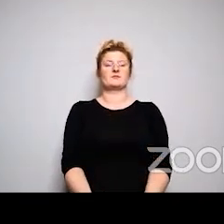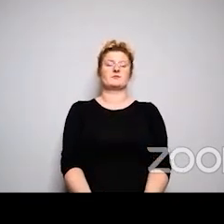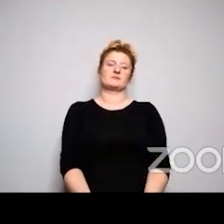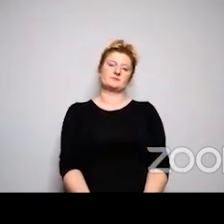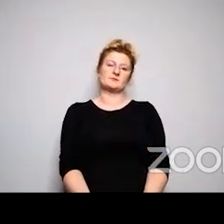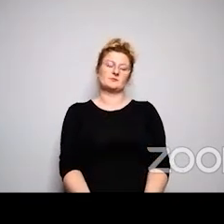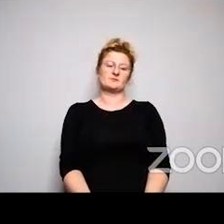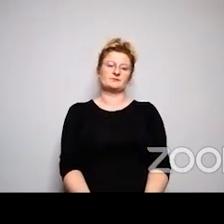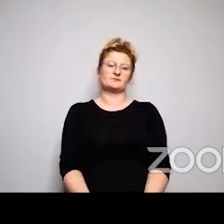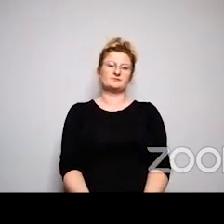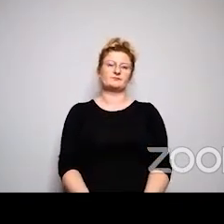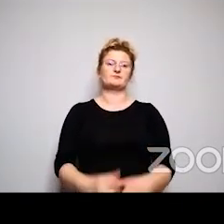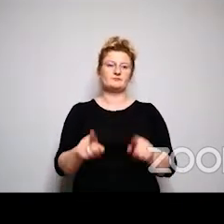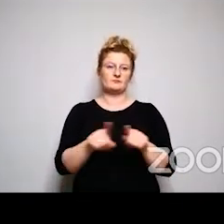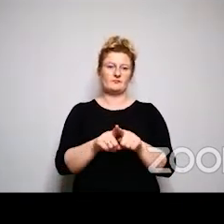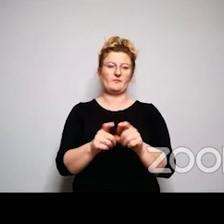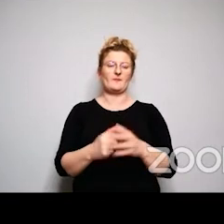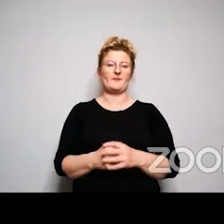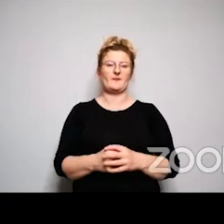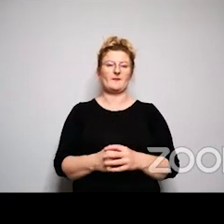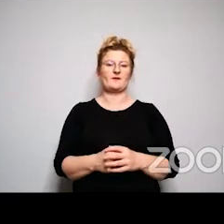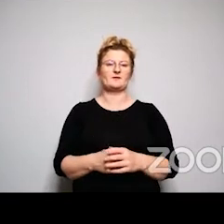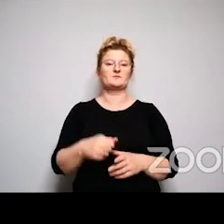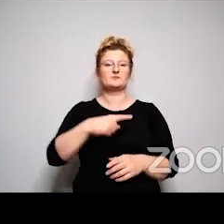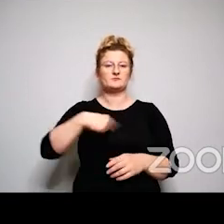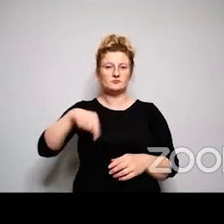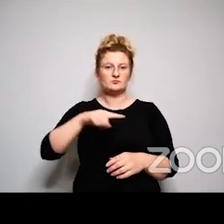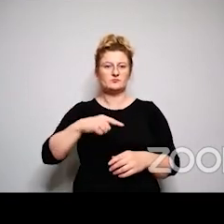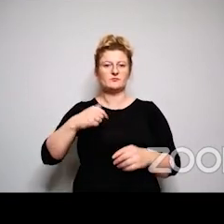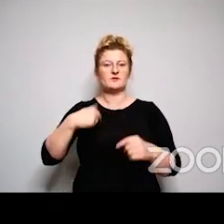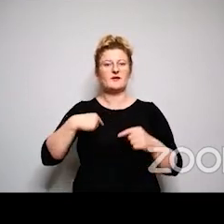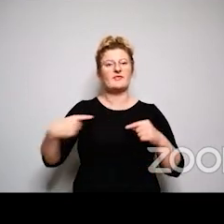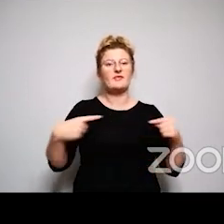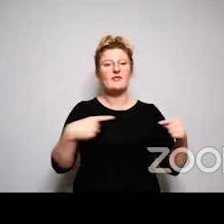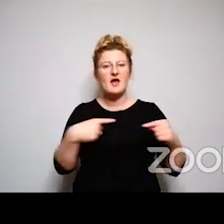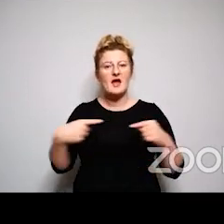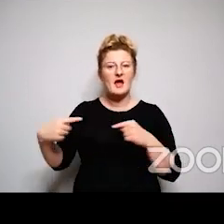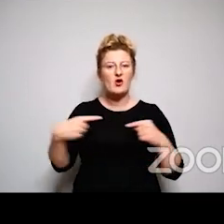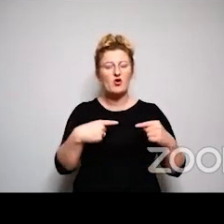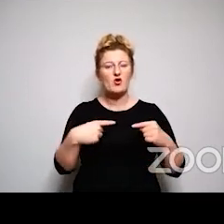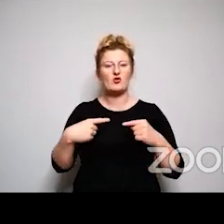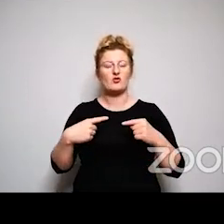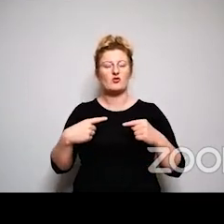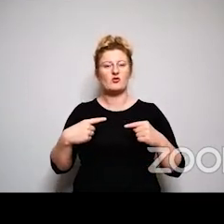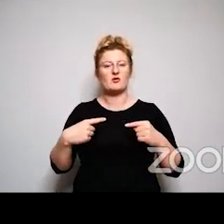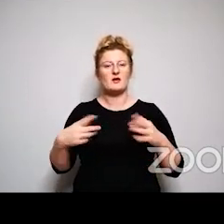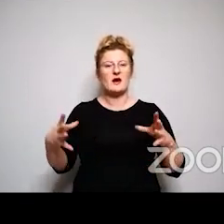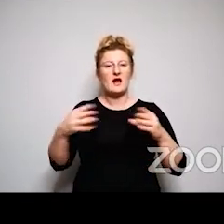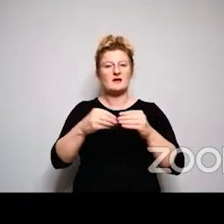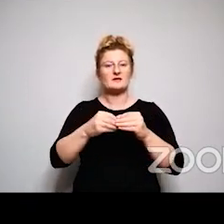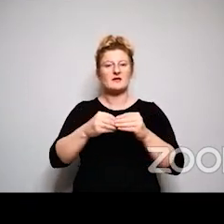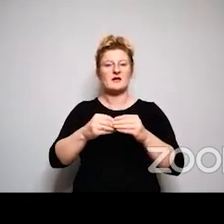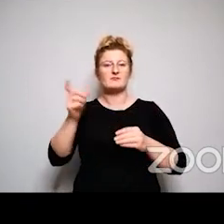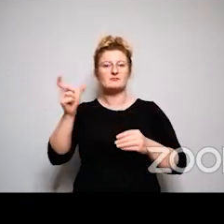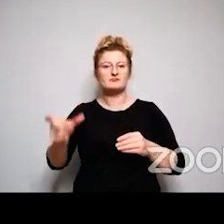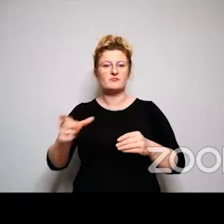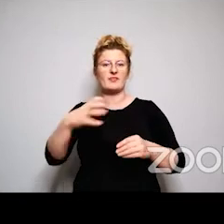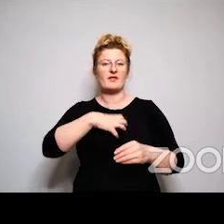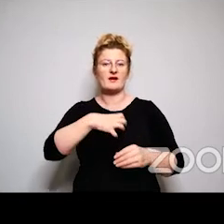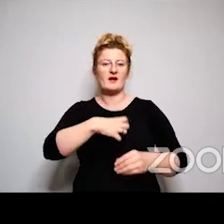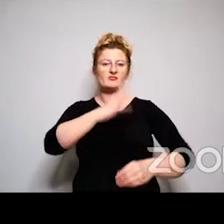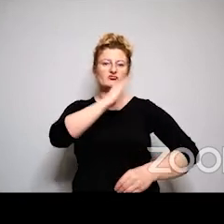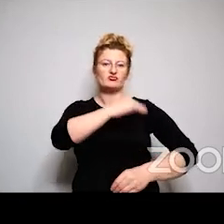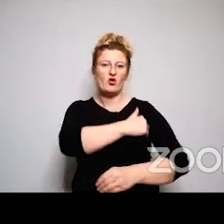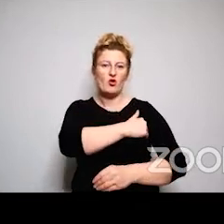a psychologist. And then they go and they have to intervene with the whole system. So if it's a mother, a